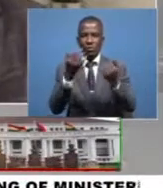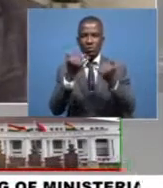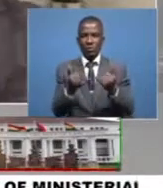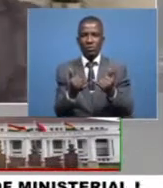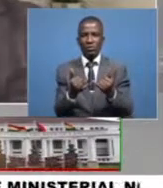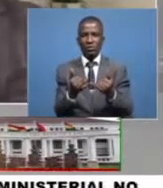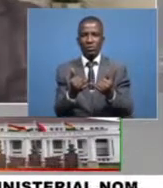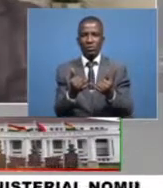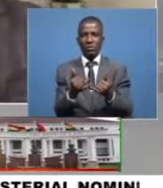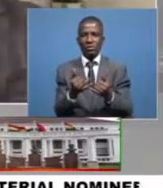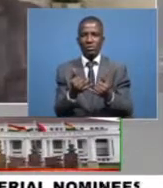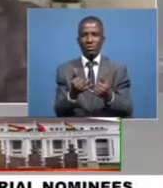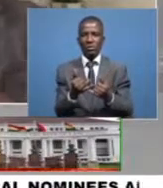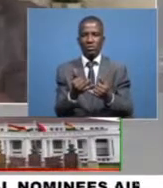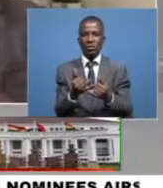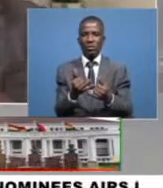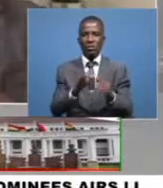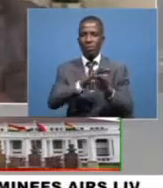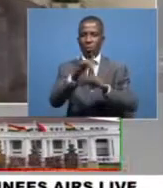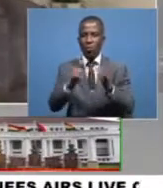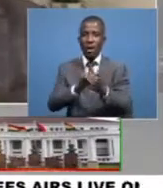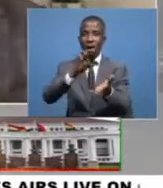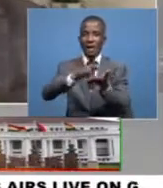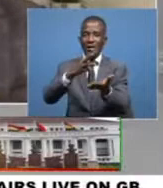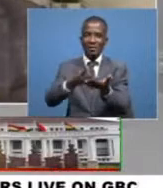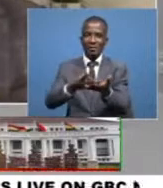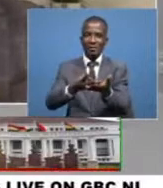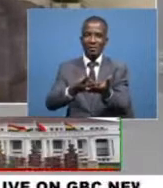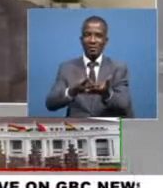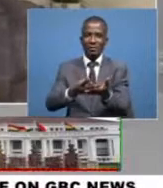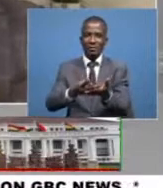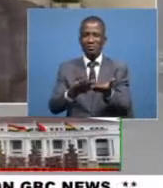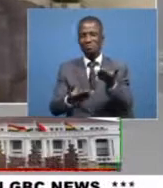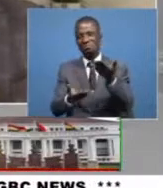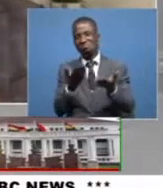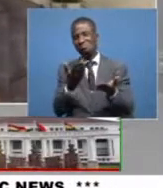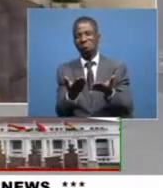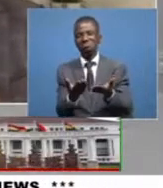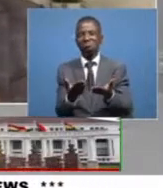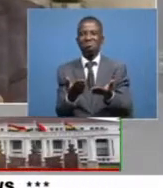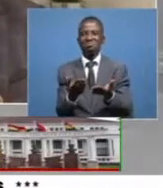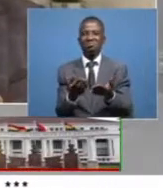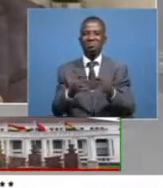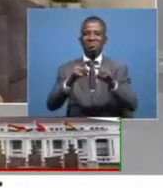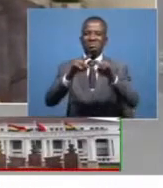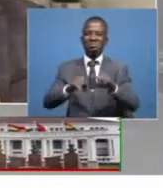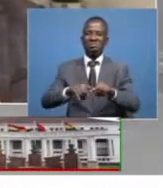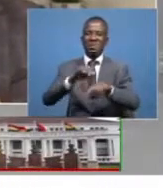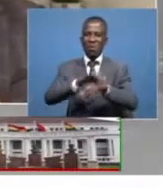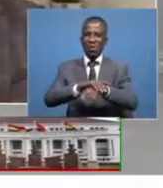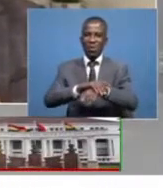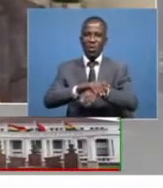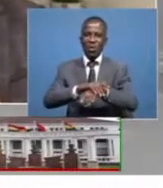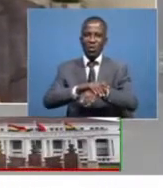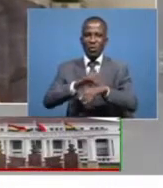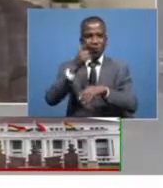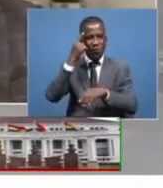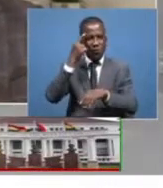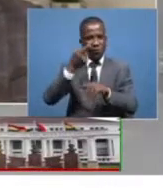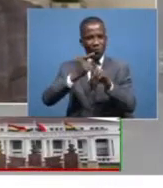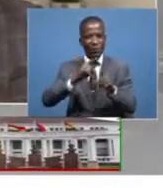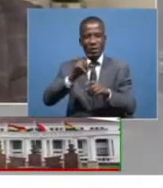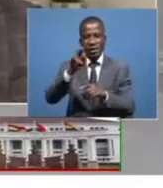though to suggest that it is all the evidence in the case is from or emanates solely from the petitioner, but generally it was